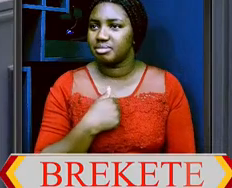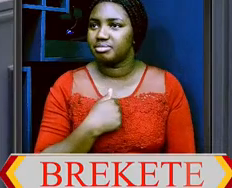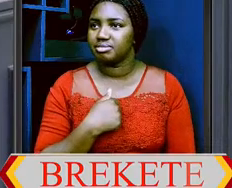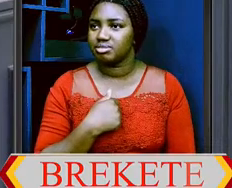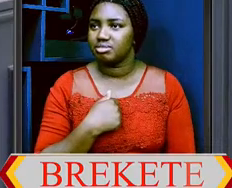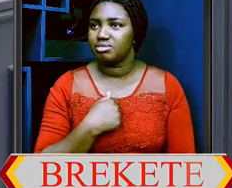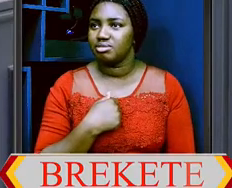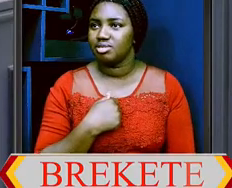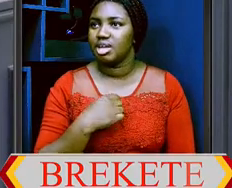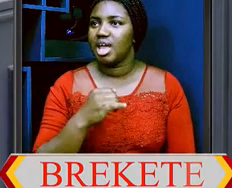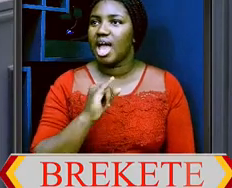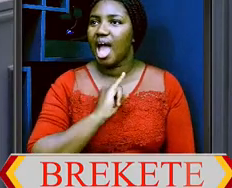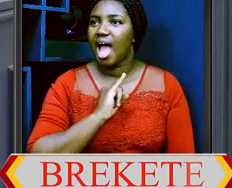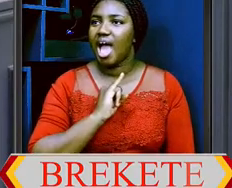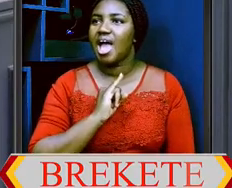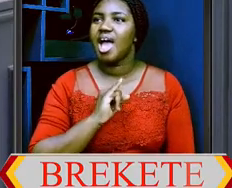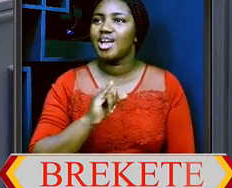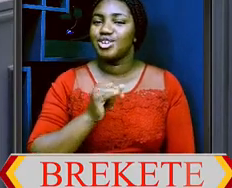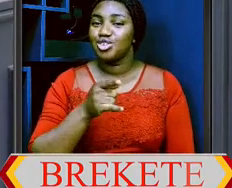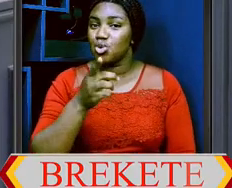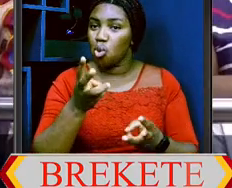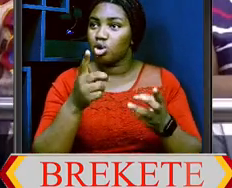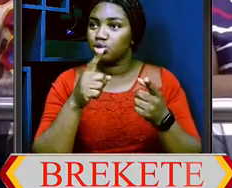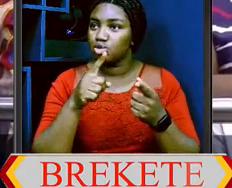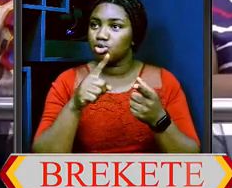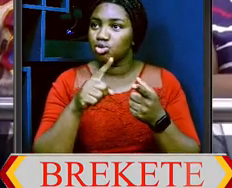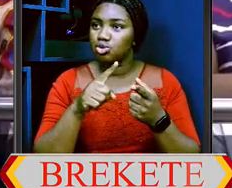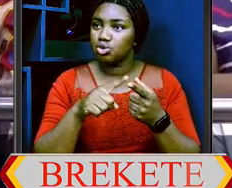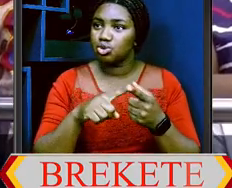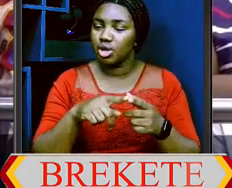yourself so I should ad I should